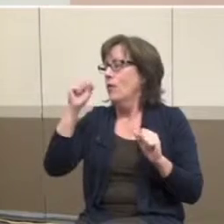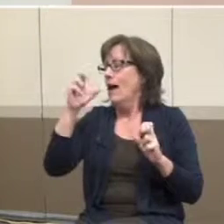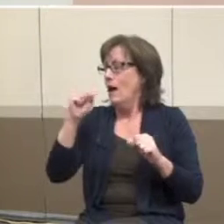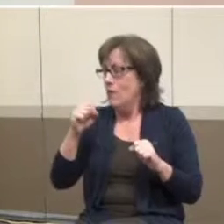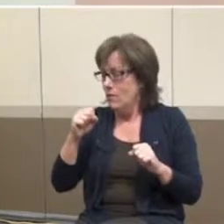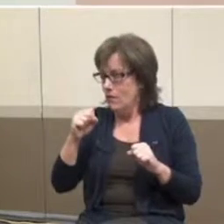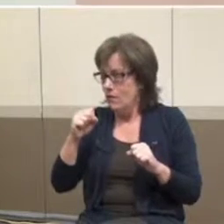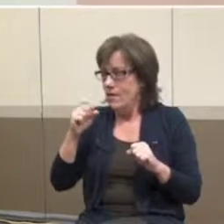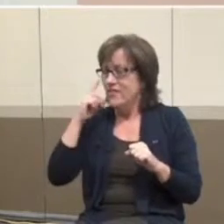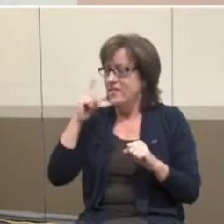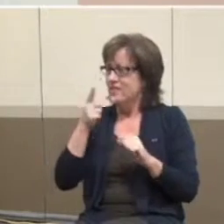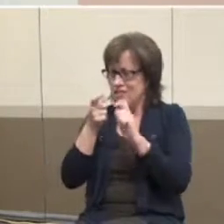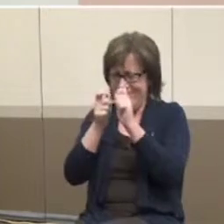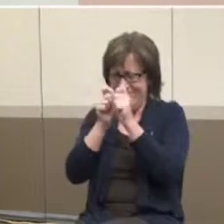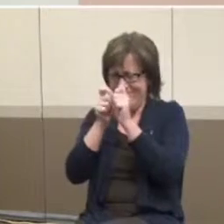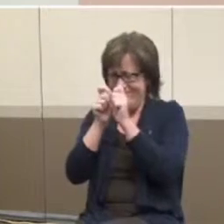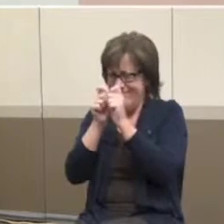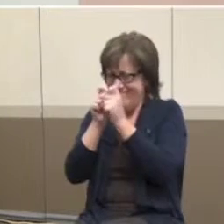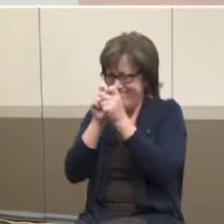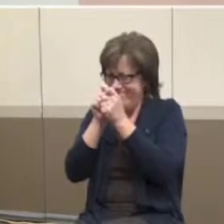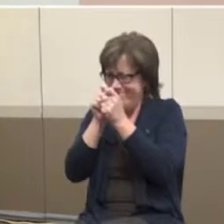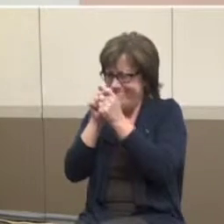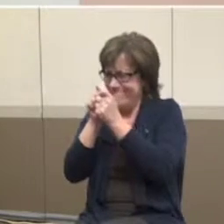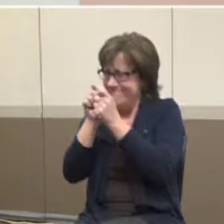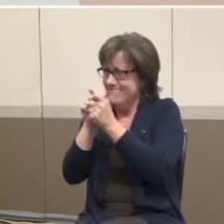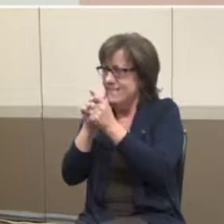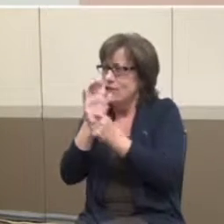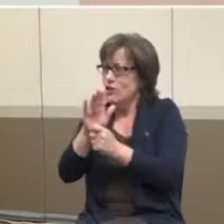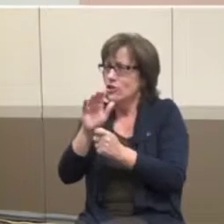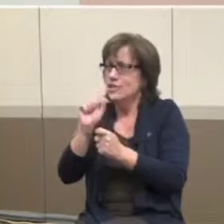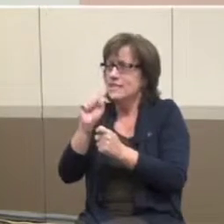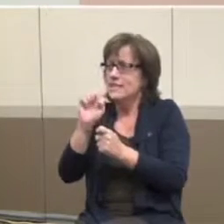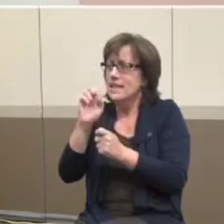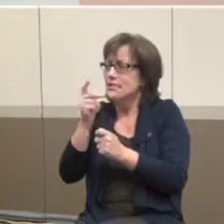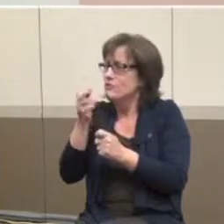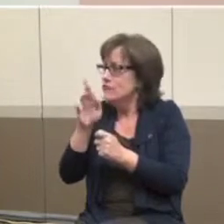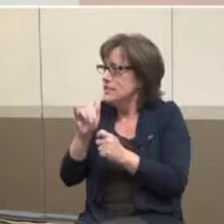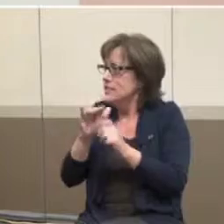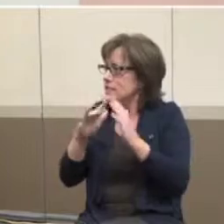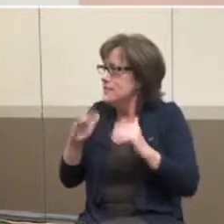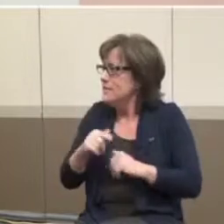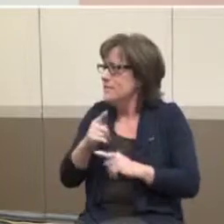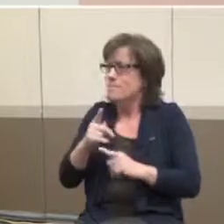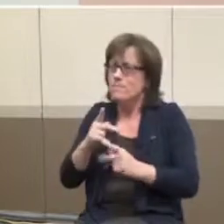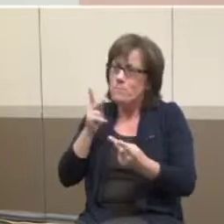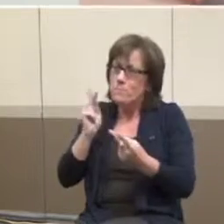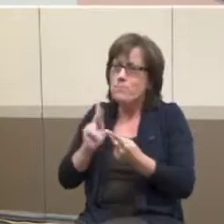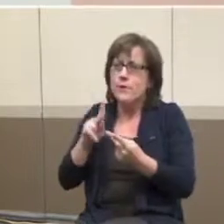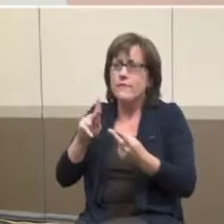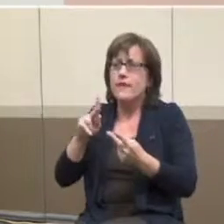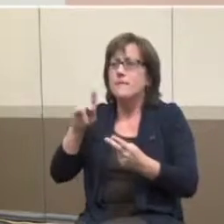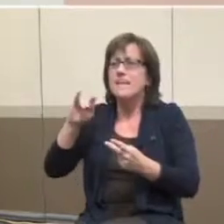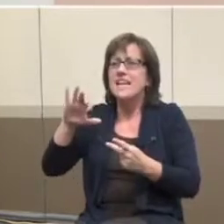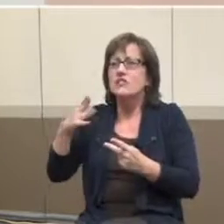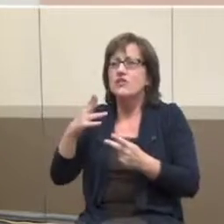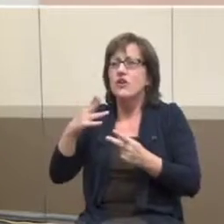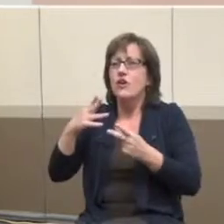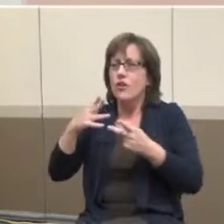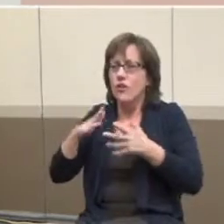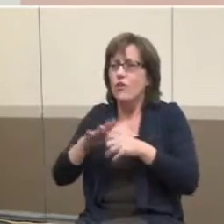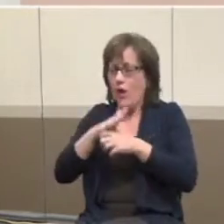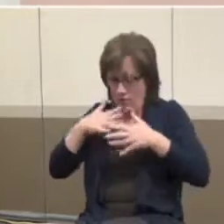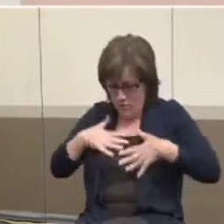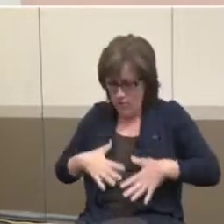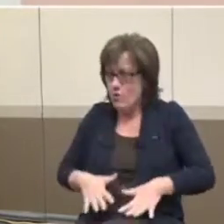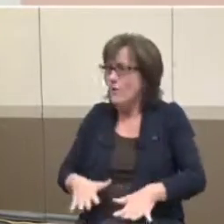she has so finely tuned her sensory system that she has perfect pitch throughout her body.